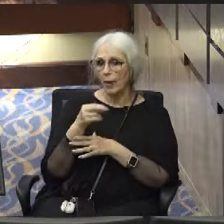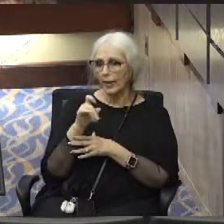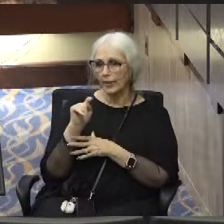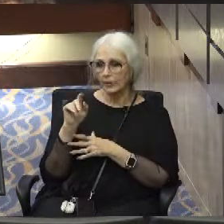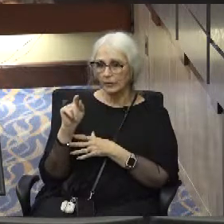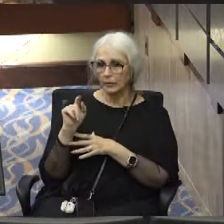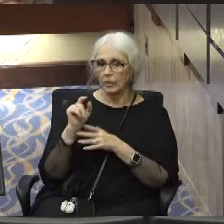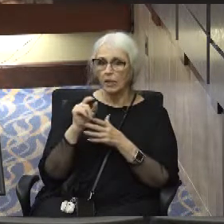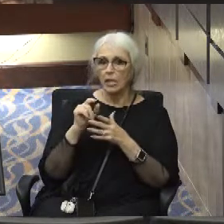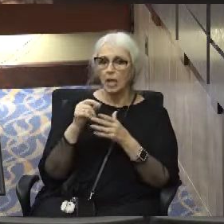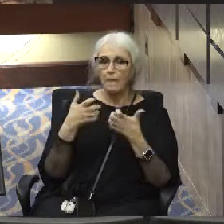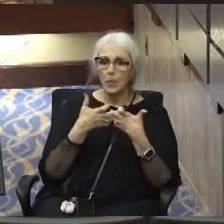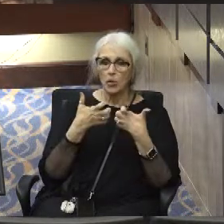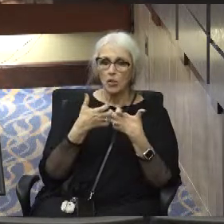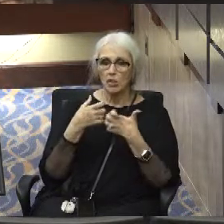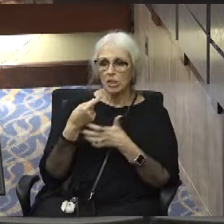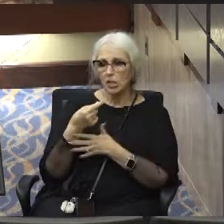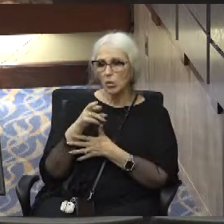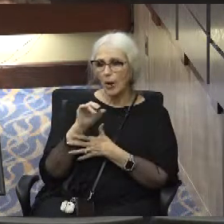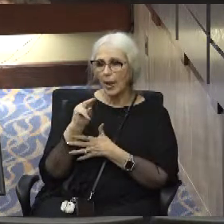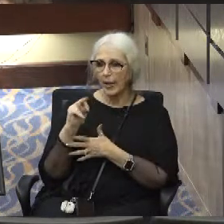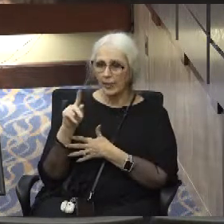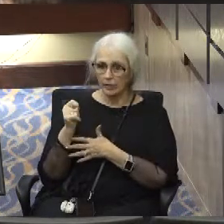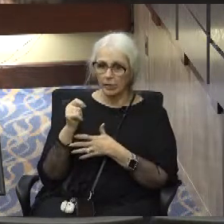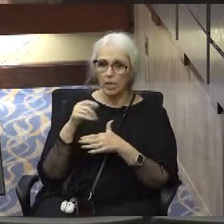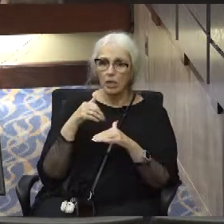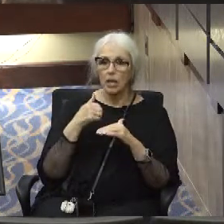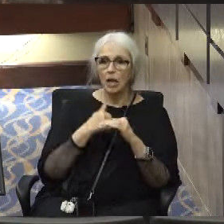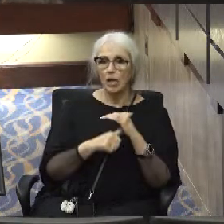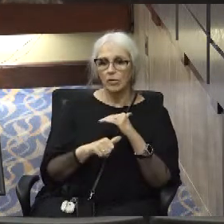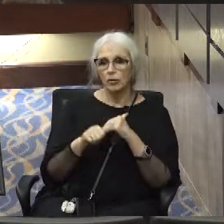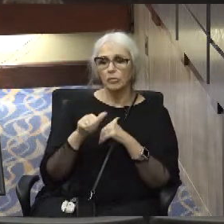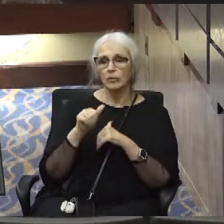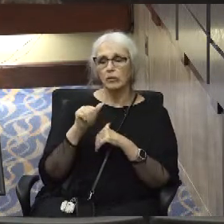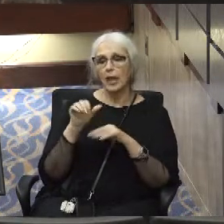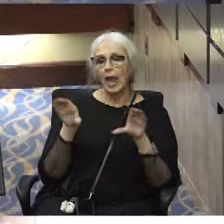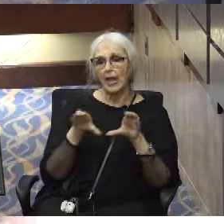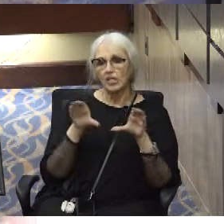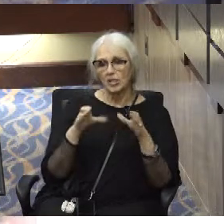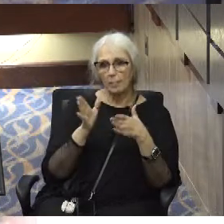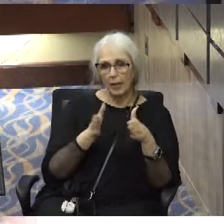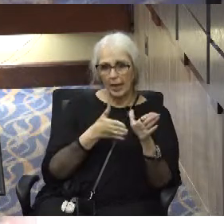Grant Partnership Grant under the 2022-2023 Annual Action Plan.